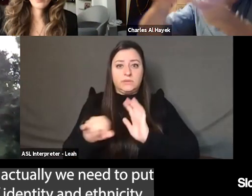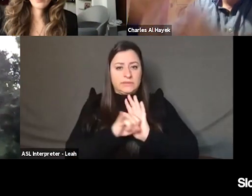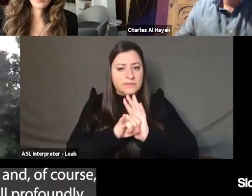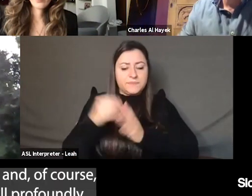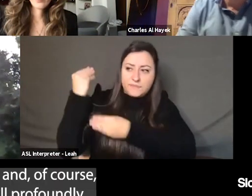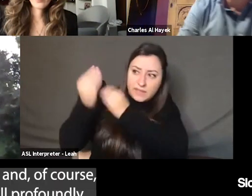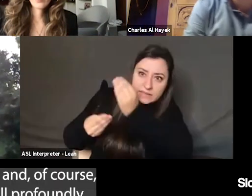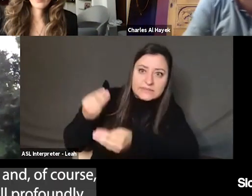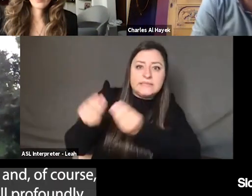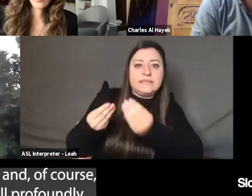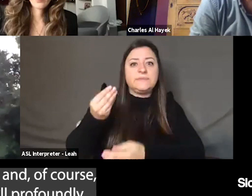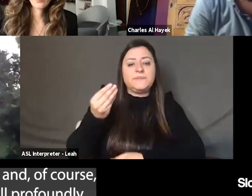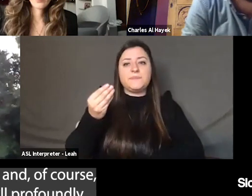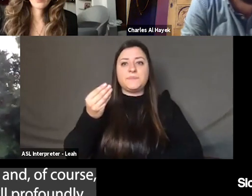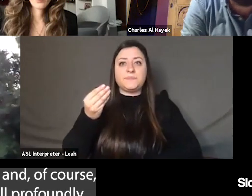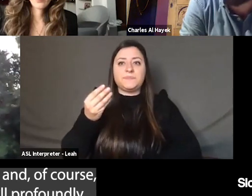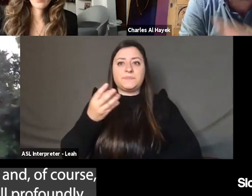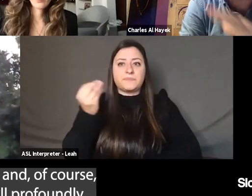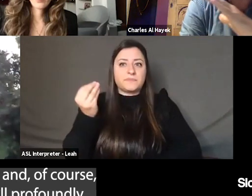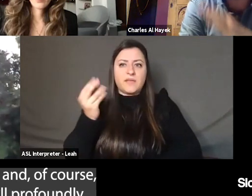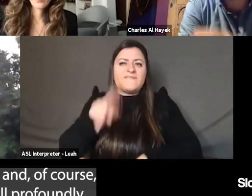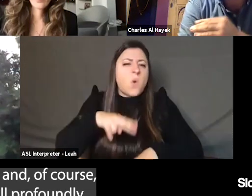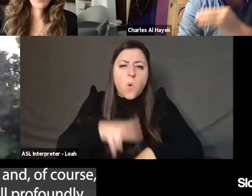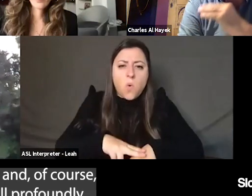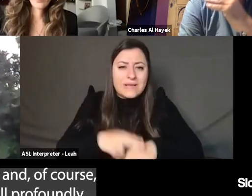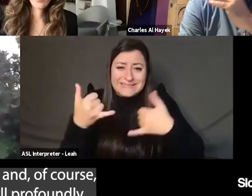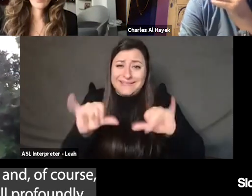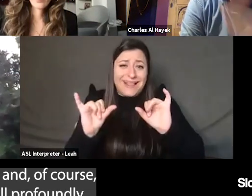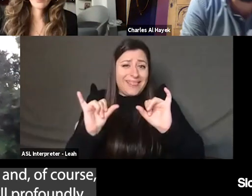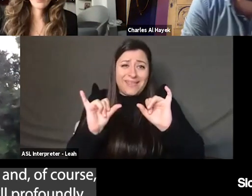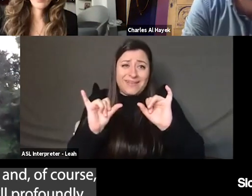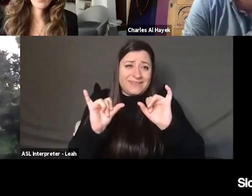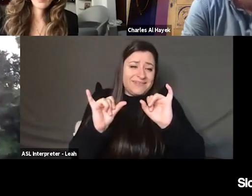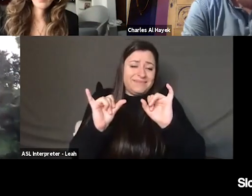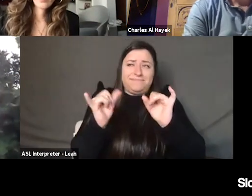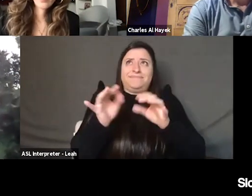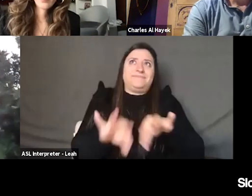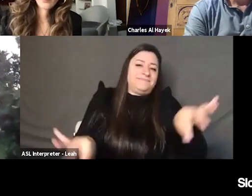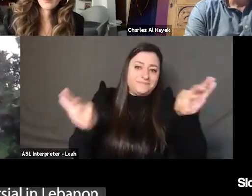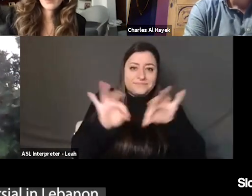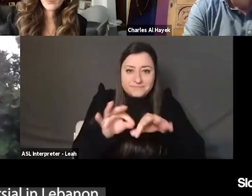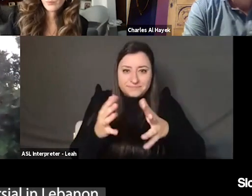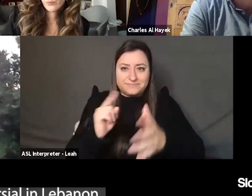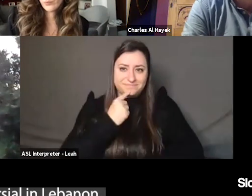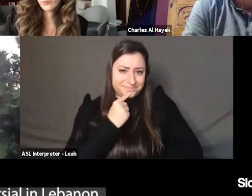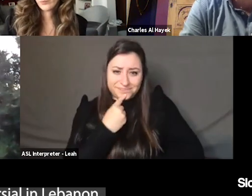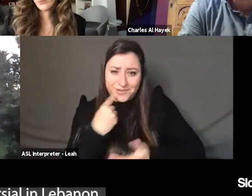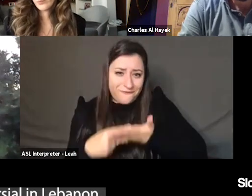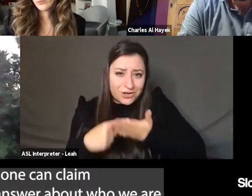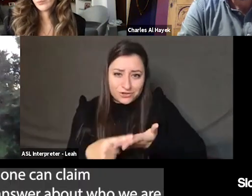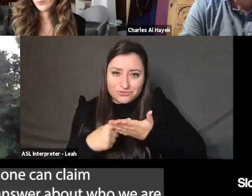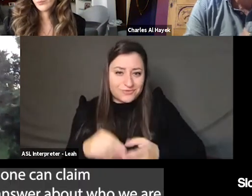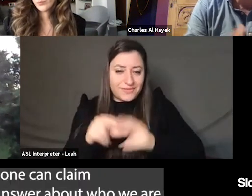ethnicity. And of course, it is still profoundly controversial in